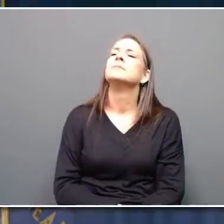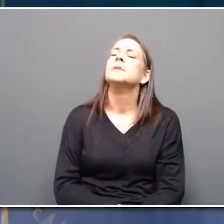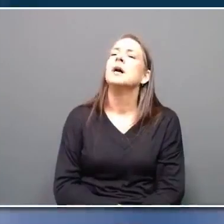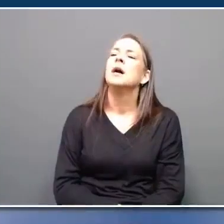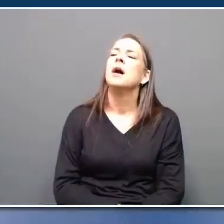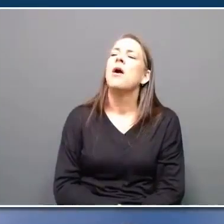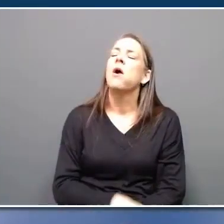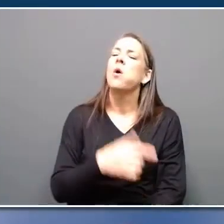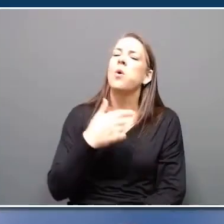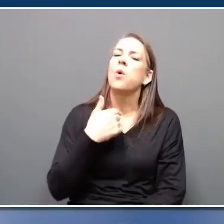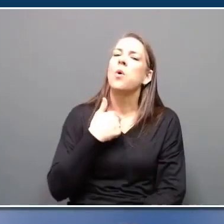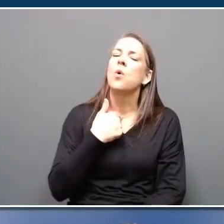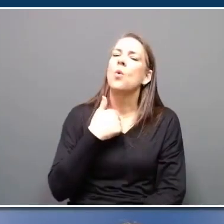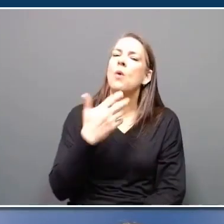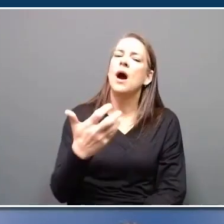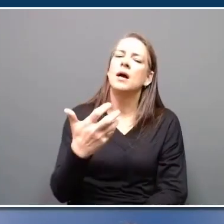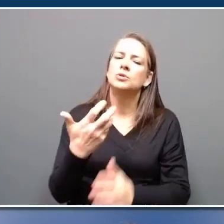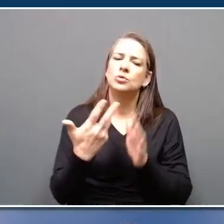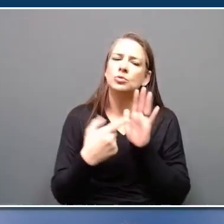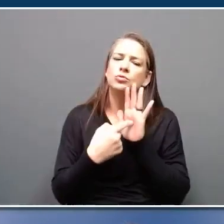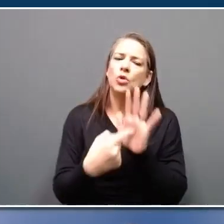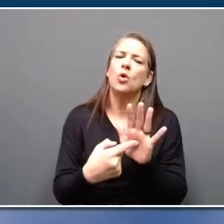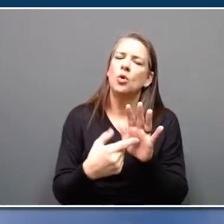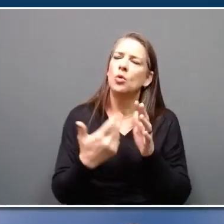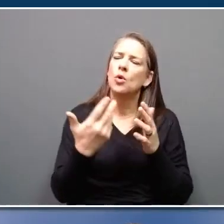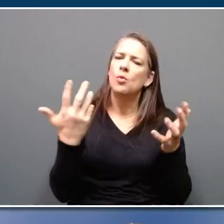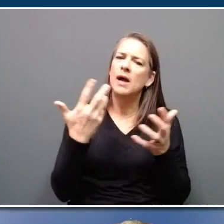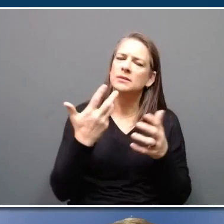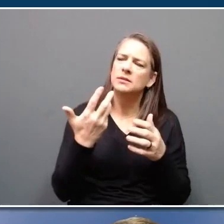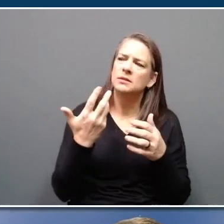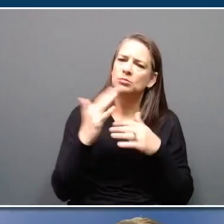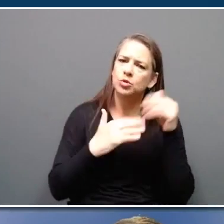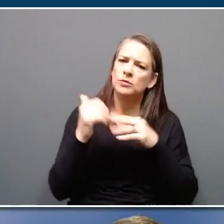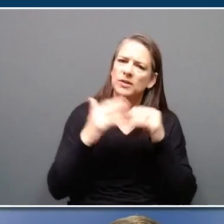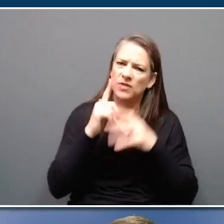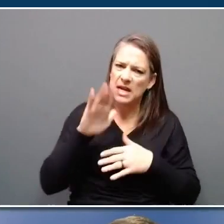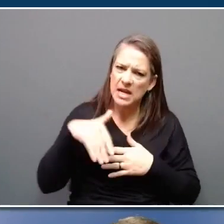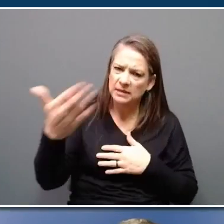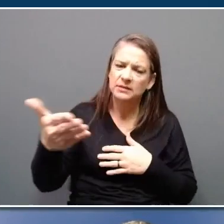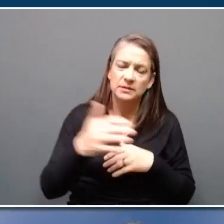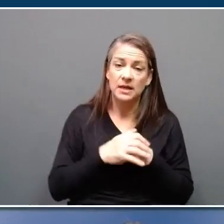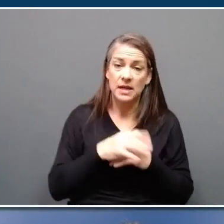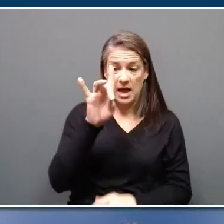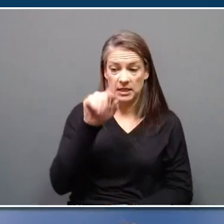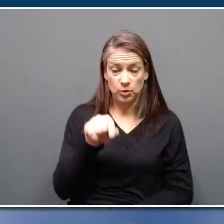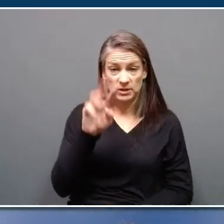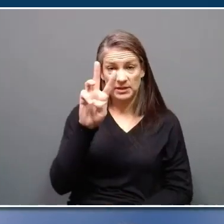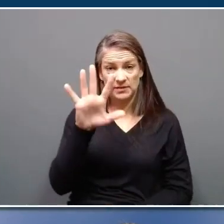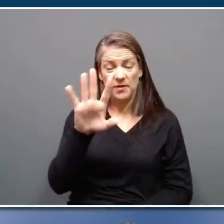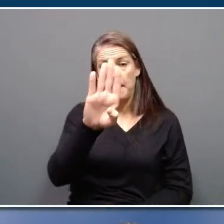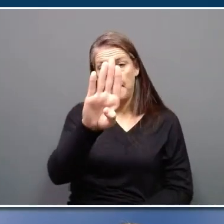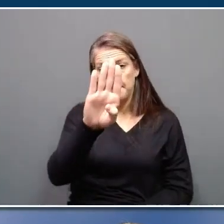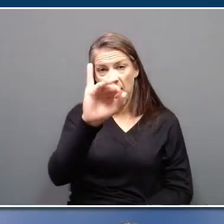third, advancing ongoing initiatives. The plan's based on anticipated revenues of $8.65 billion